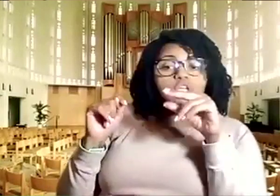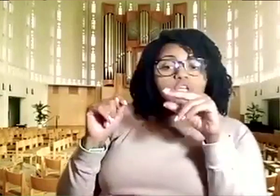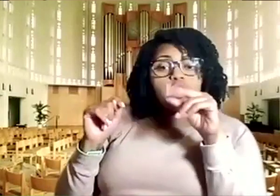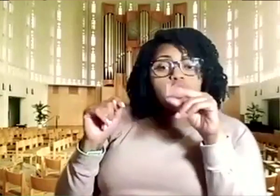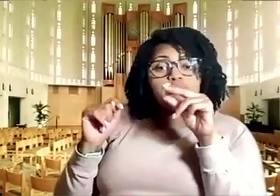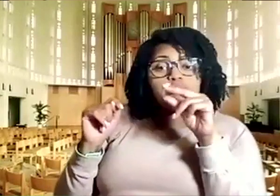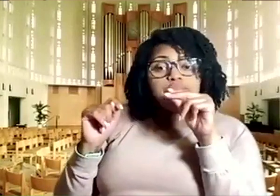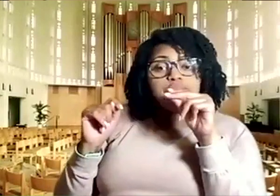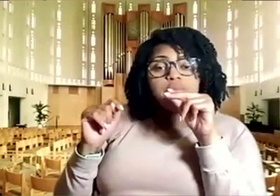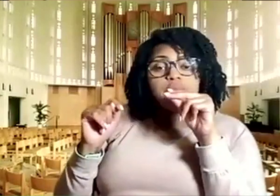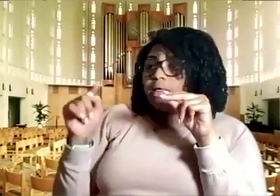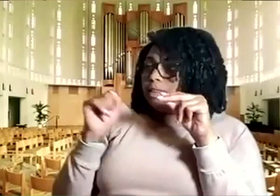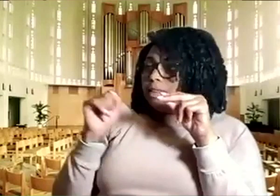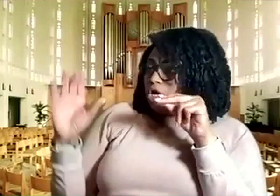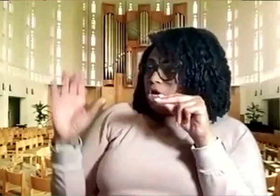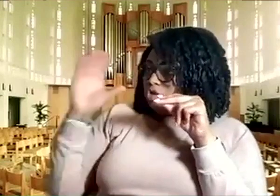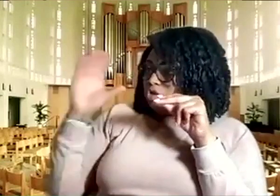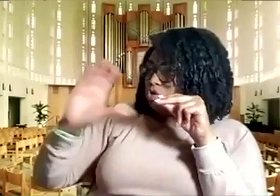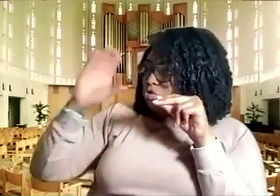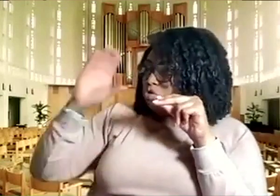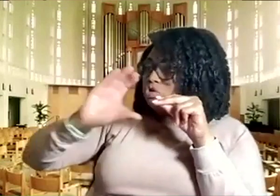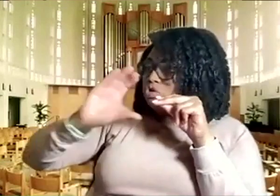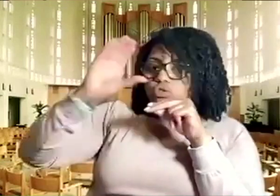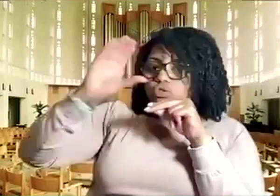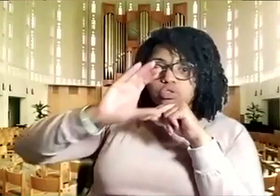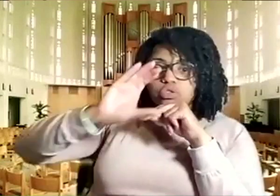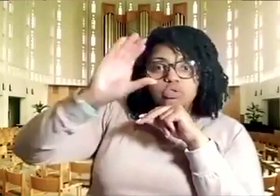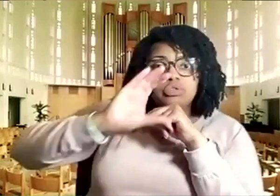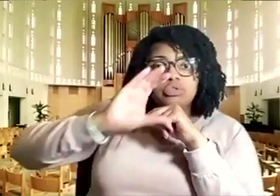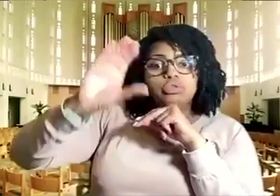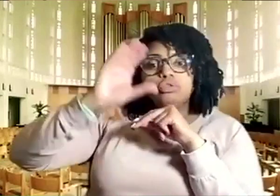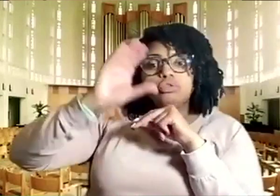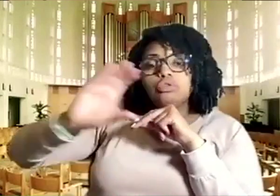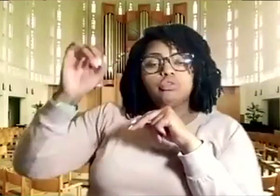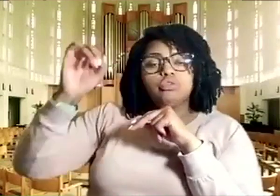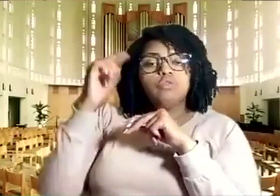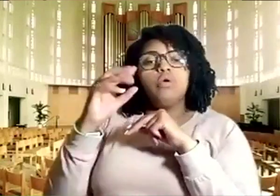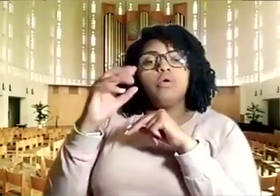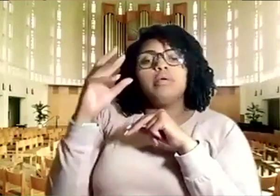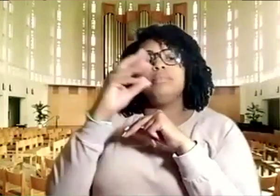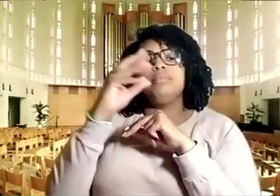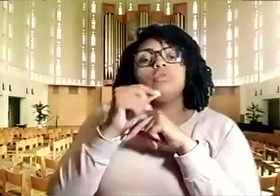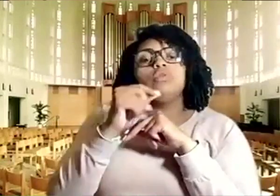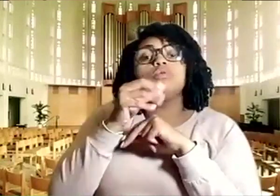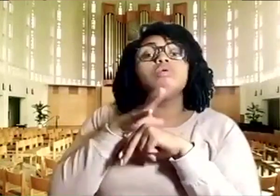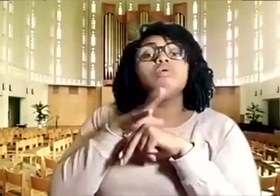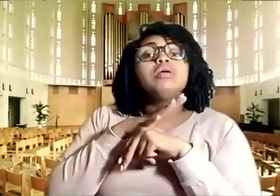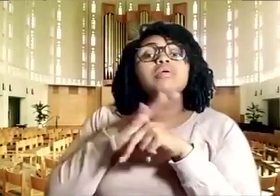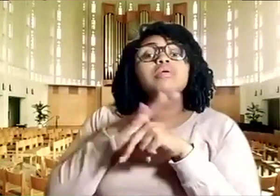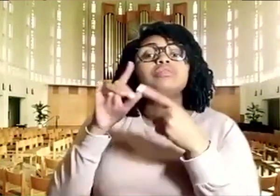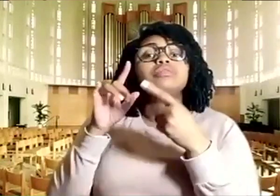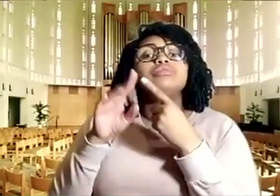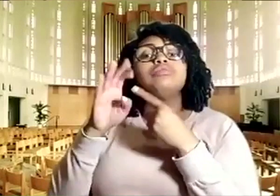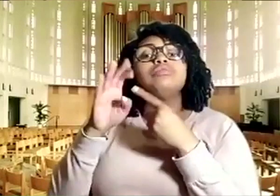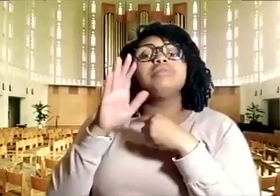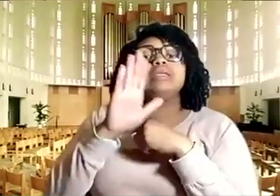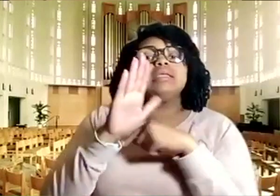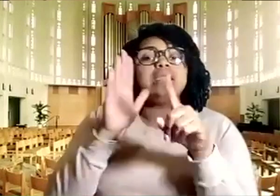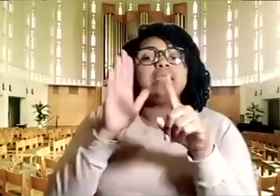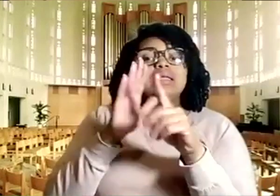They searched instead for a beautiful woman to be his comfort girl,